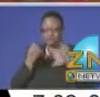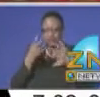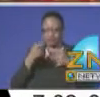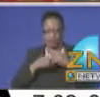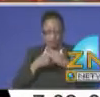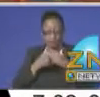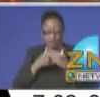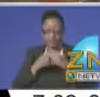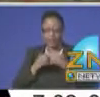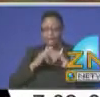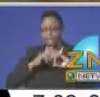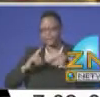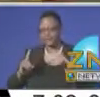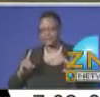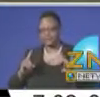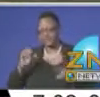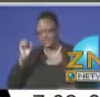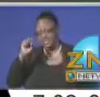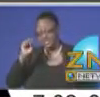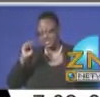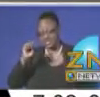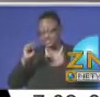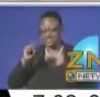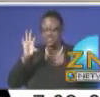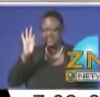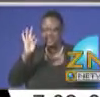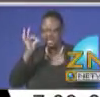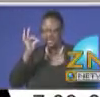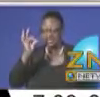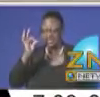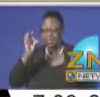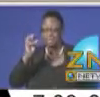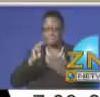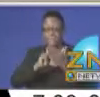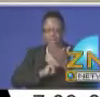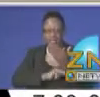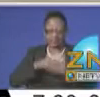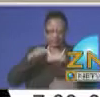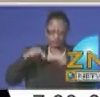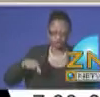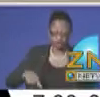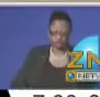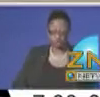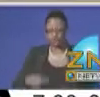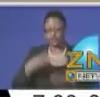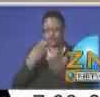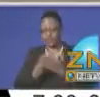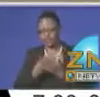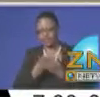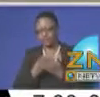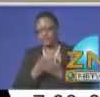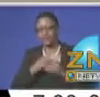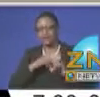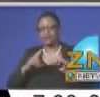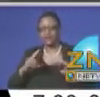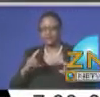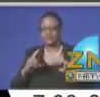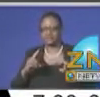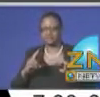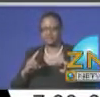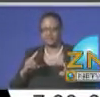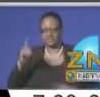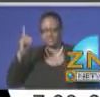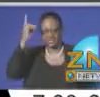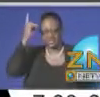the airline's subvention has been reduced to $19 million for the 2020-2021 budget cycle, the aviation minister says